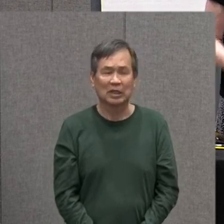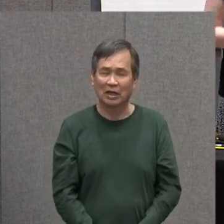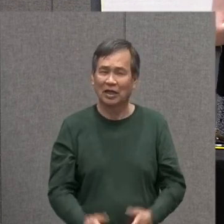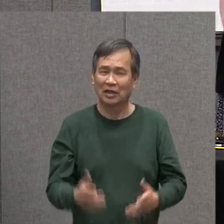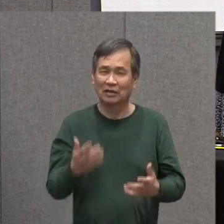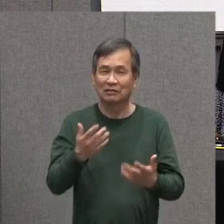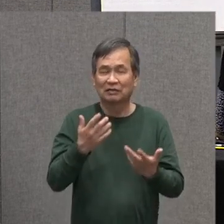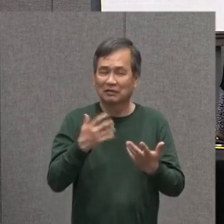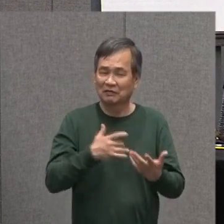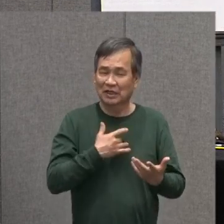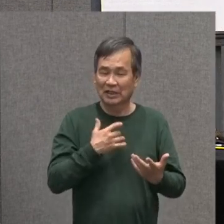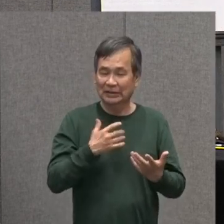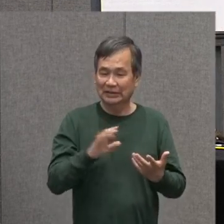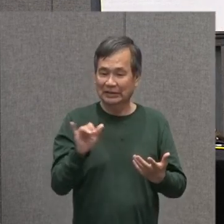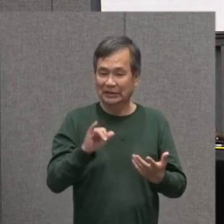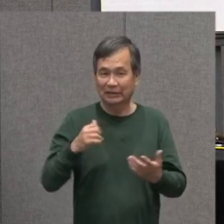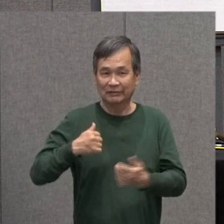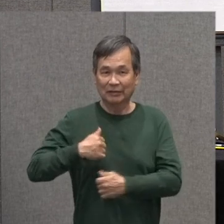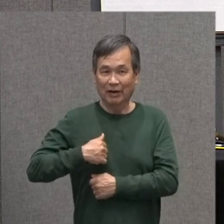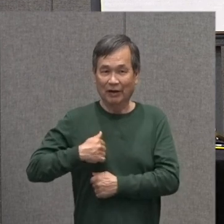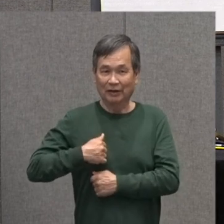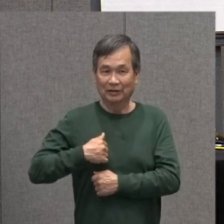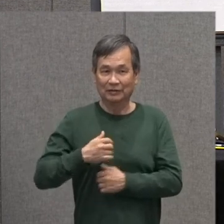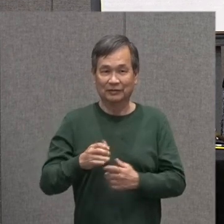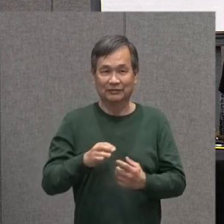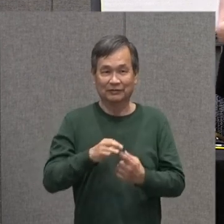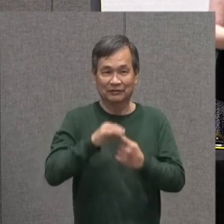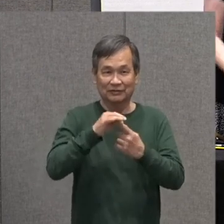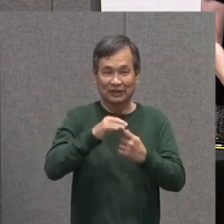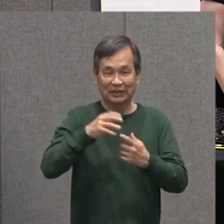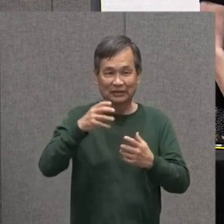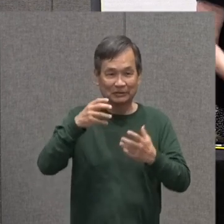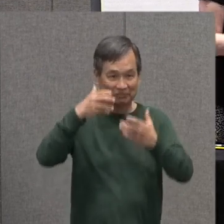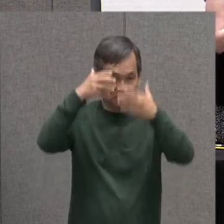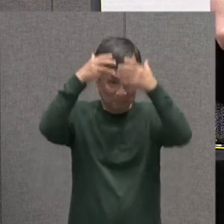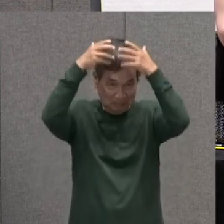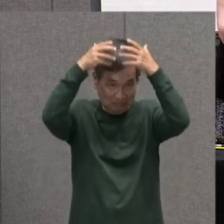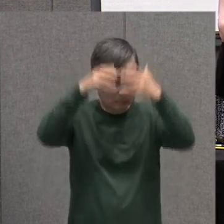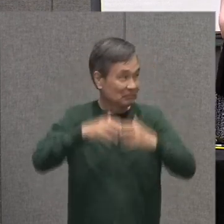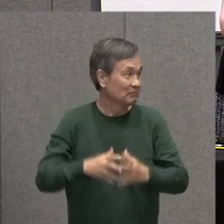little floops. The floops on their hats in England. Floops is a scientific term. That's that. Right.